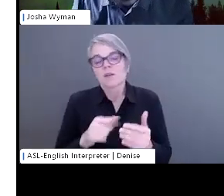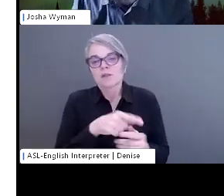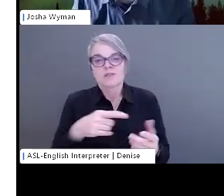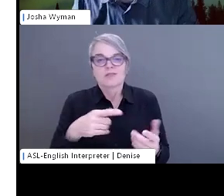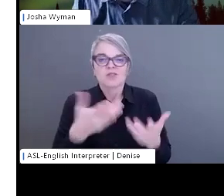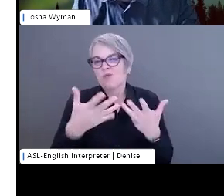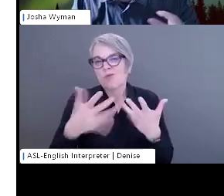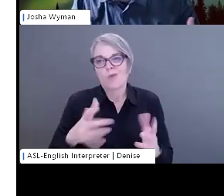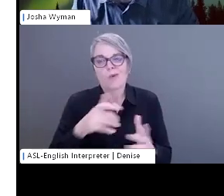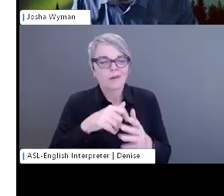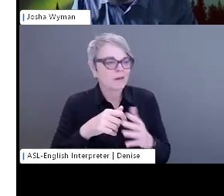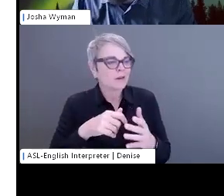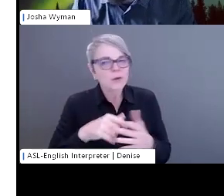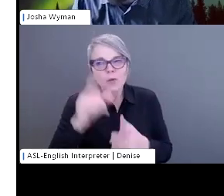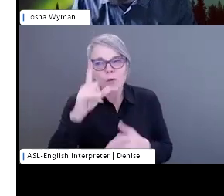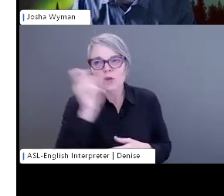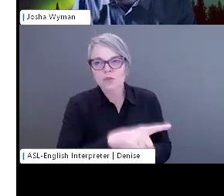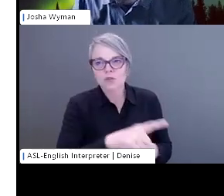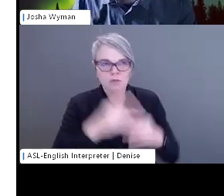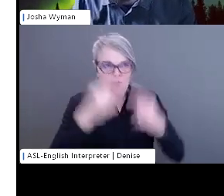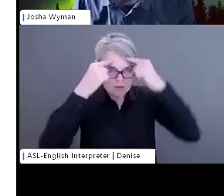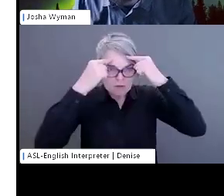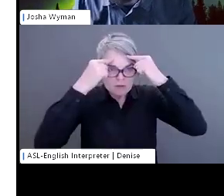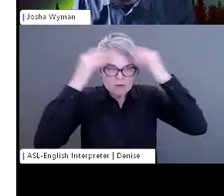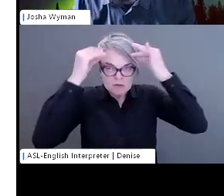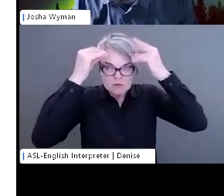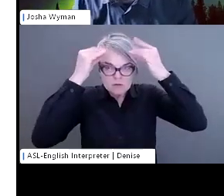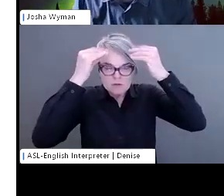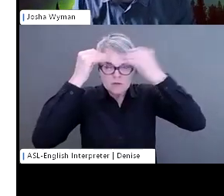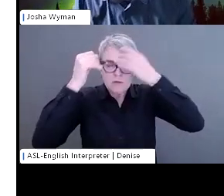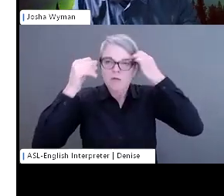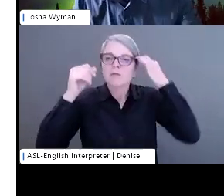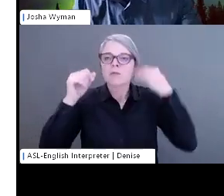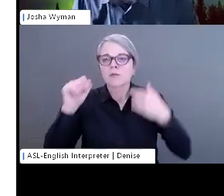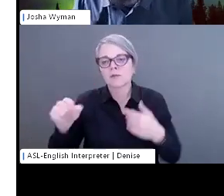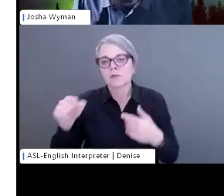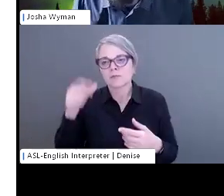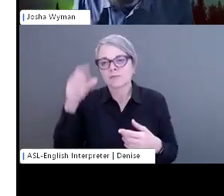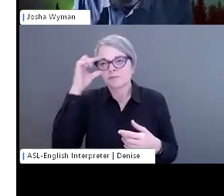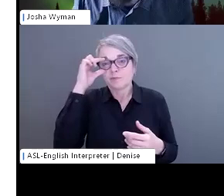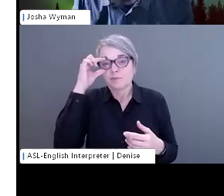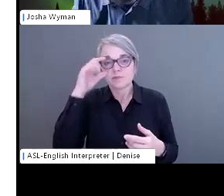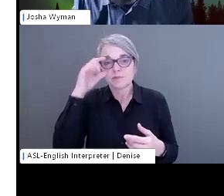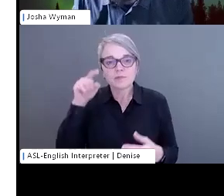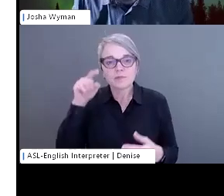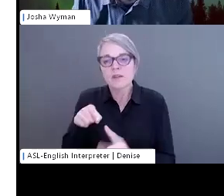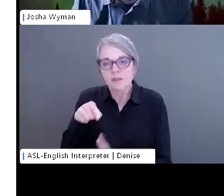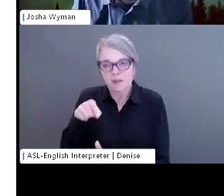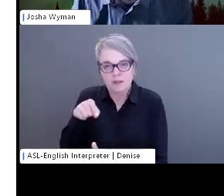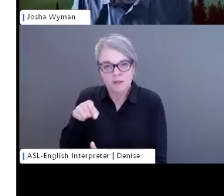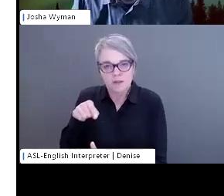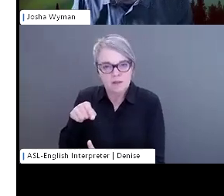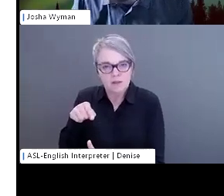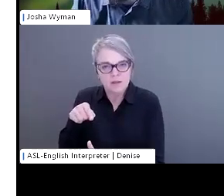here in the audience, think about like the cognitive interview. Those questions are likely too cognitively taxing. The research shows they are too cognitively